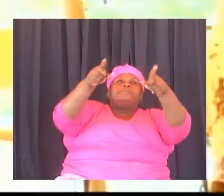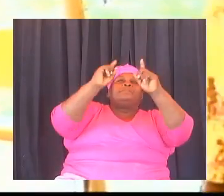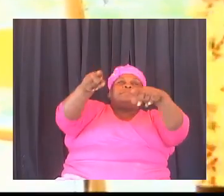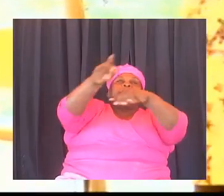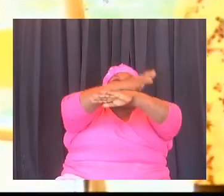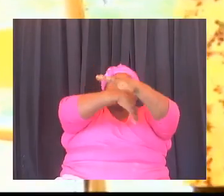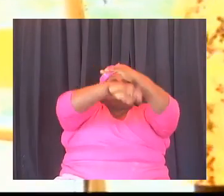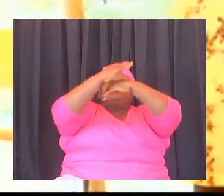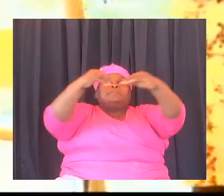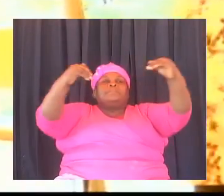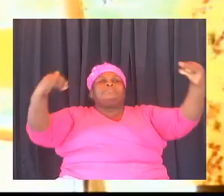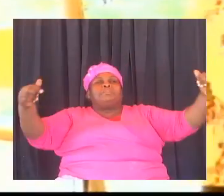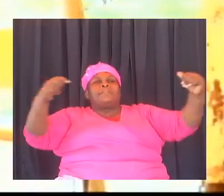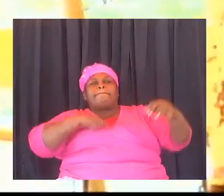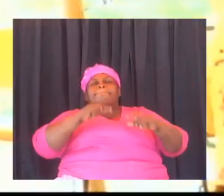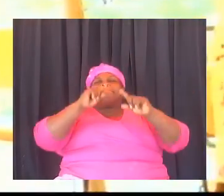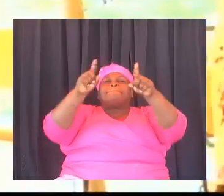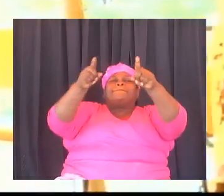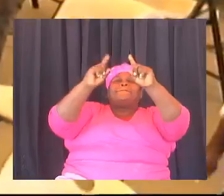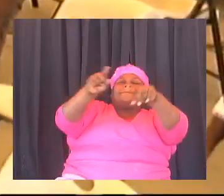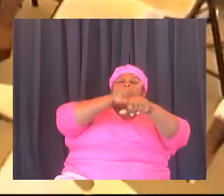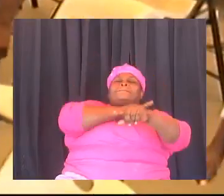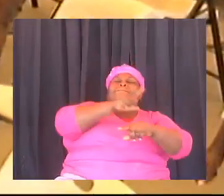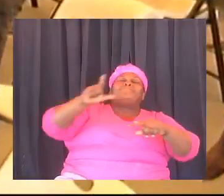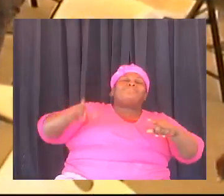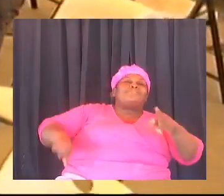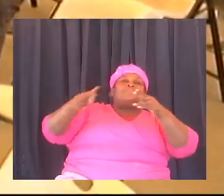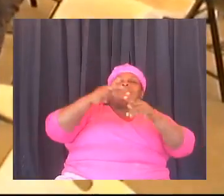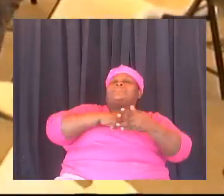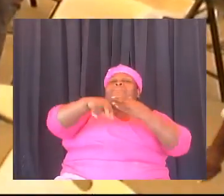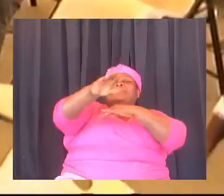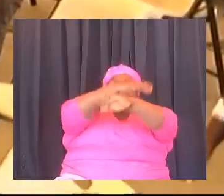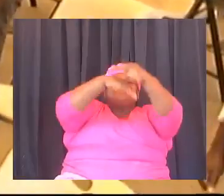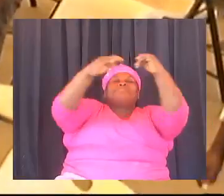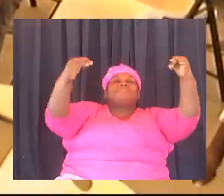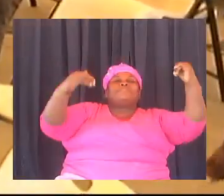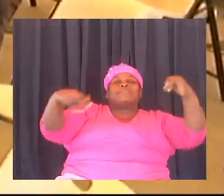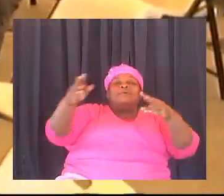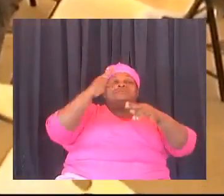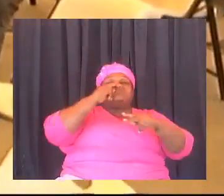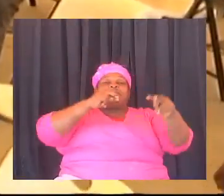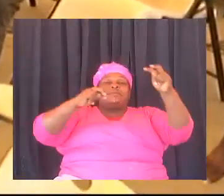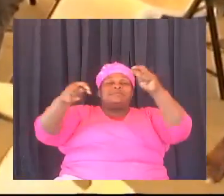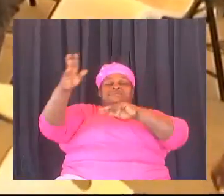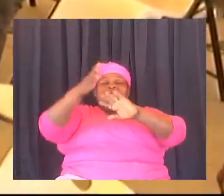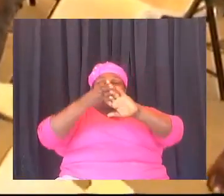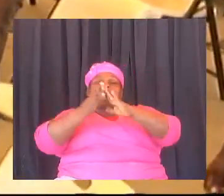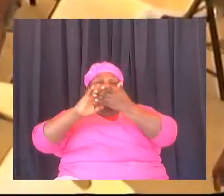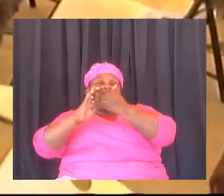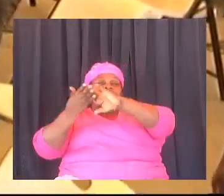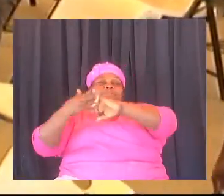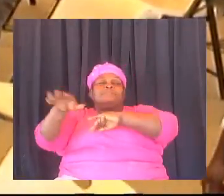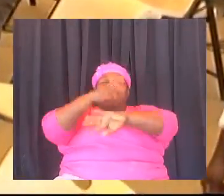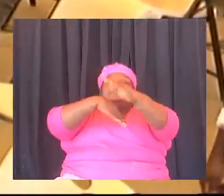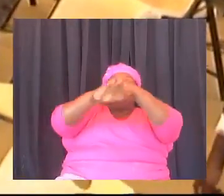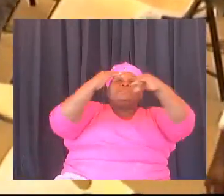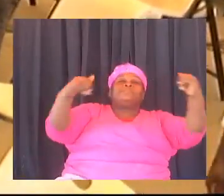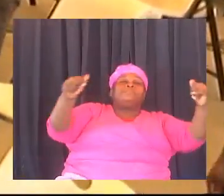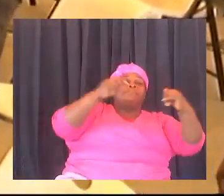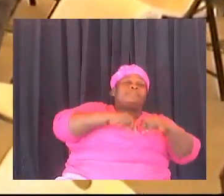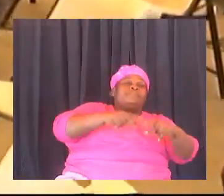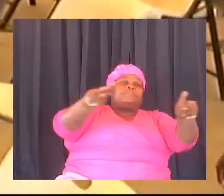for higher ground. I'm bound, oh Lord, for higher ground, seeking a city with a